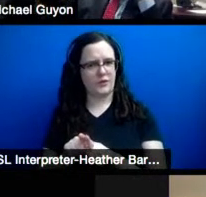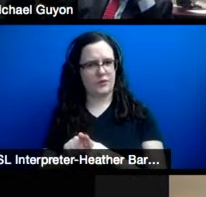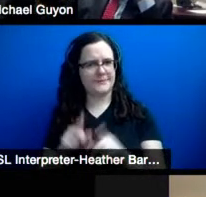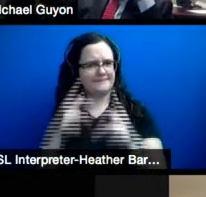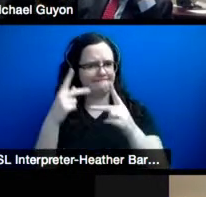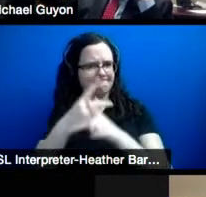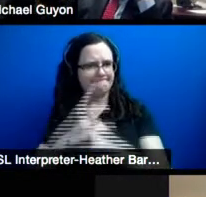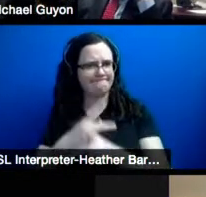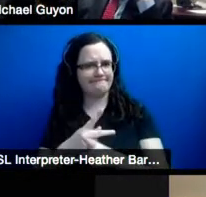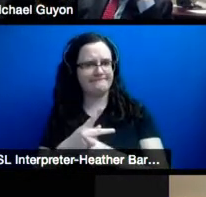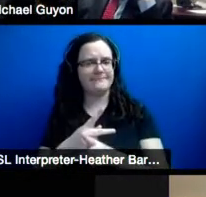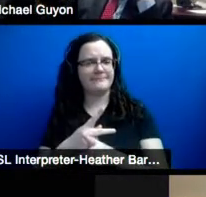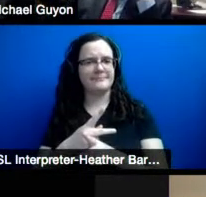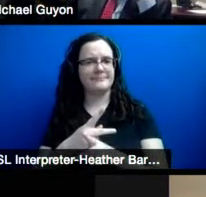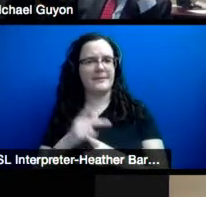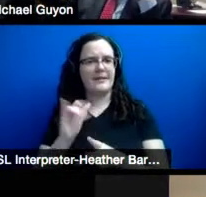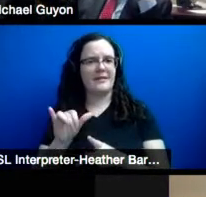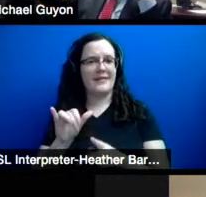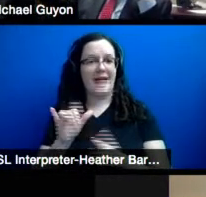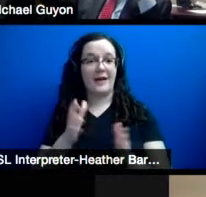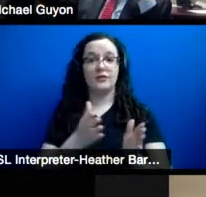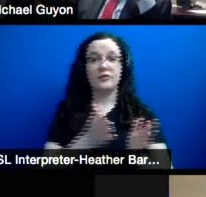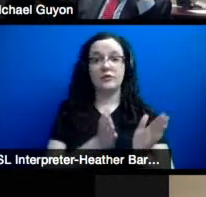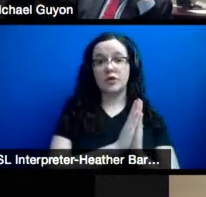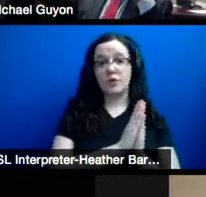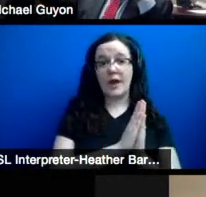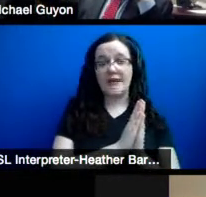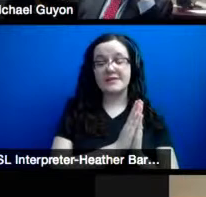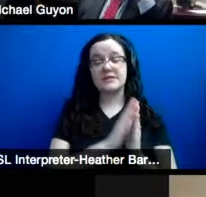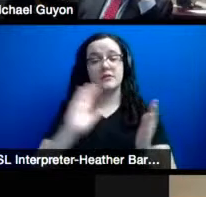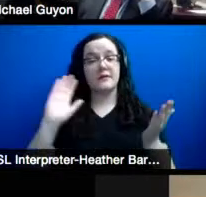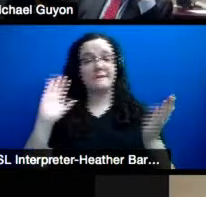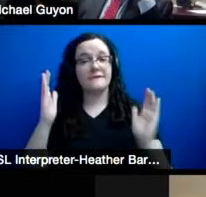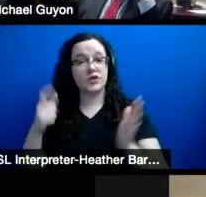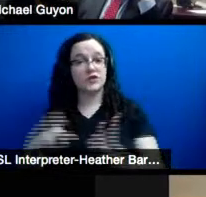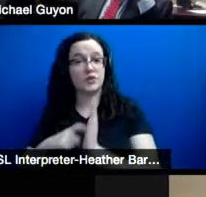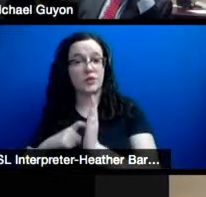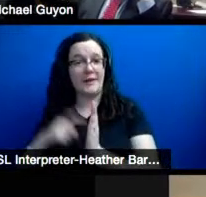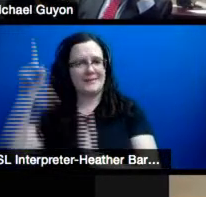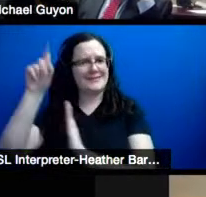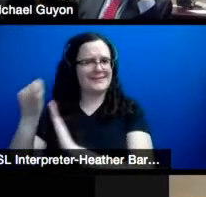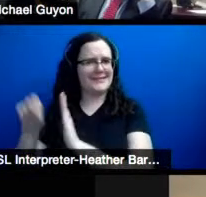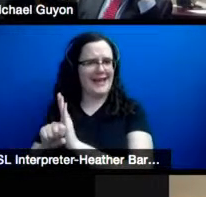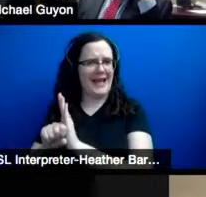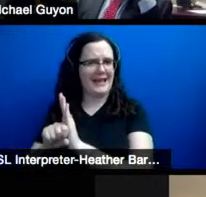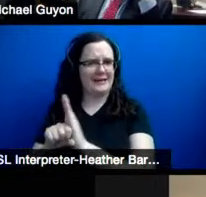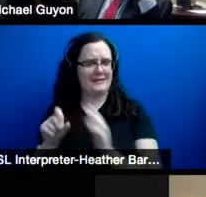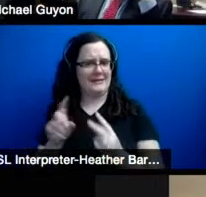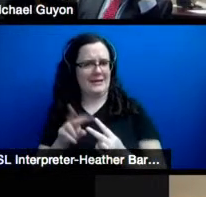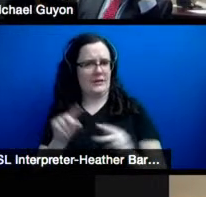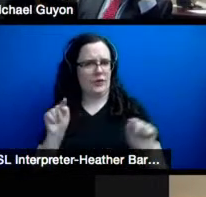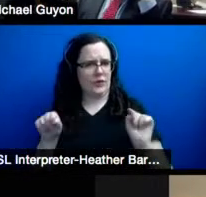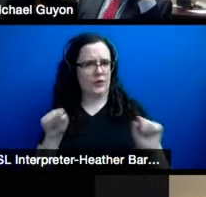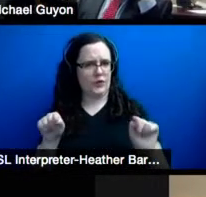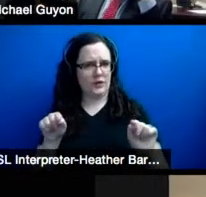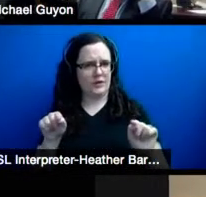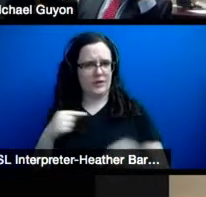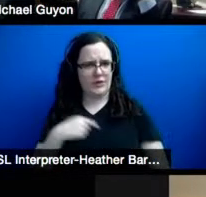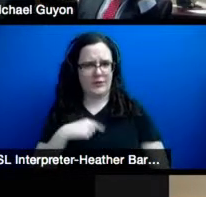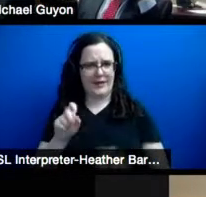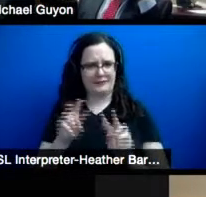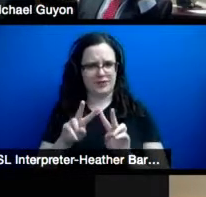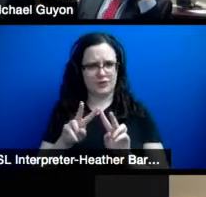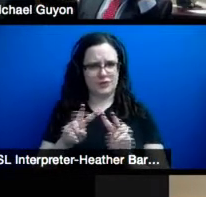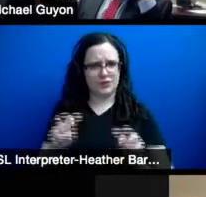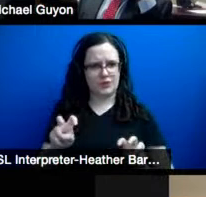whole request versus requirement from the state. Either way, we're at this point where we need to assess which is going to